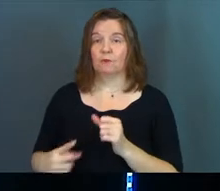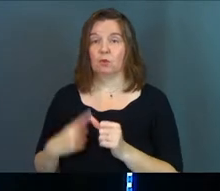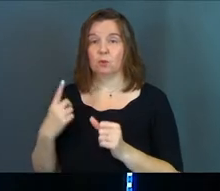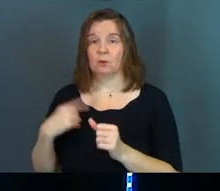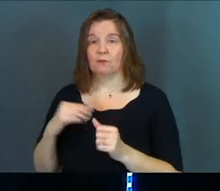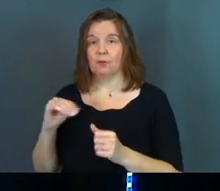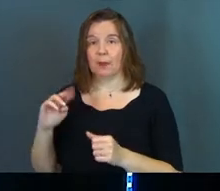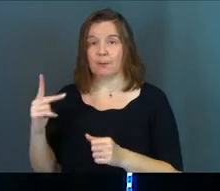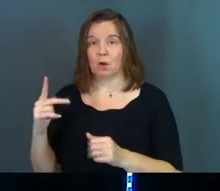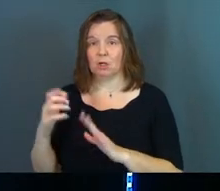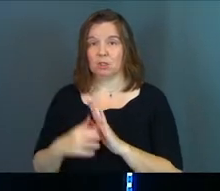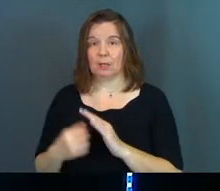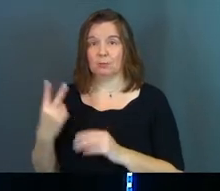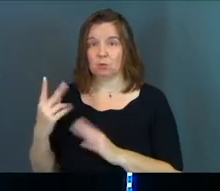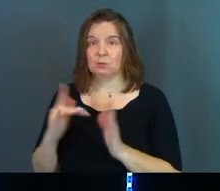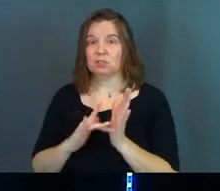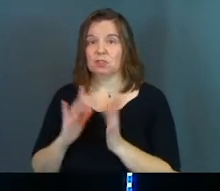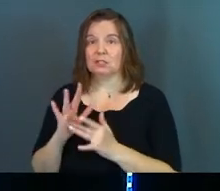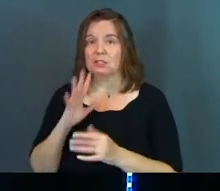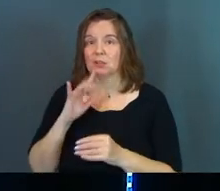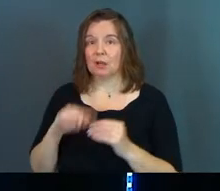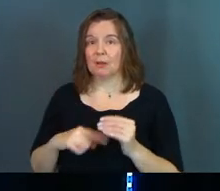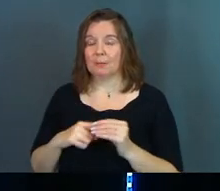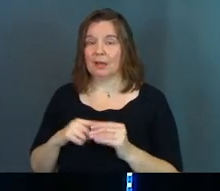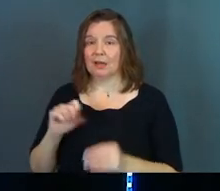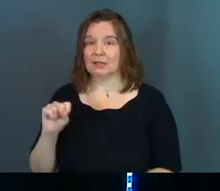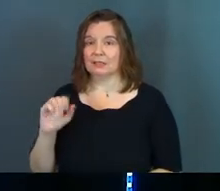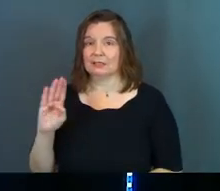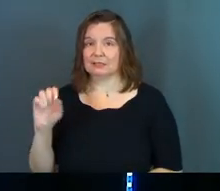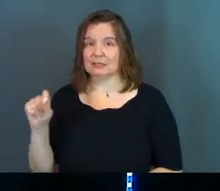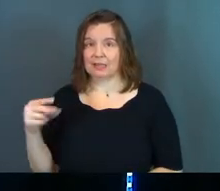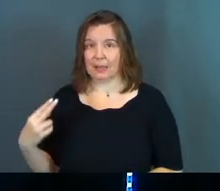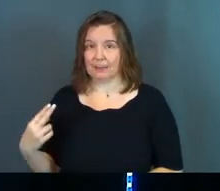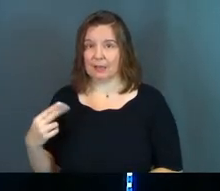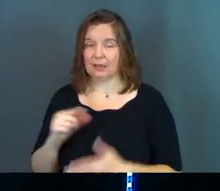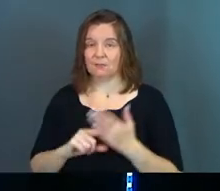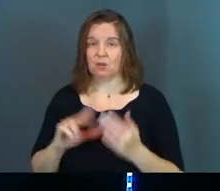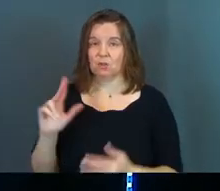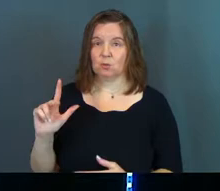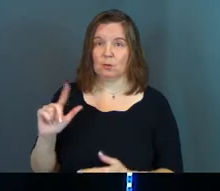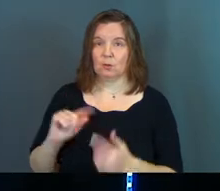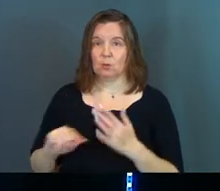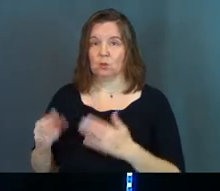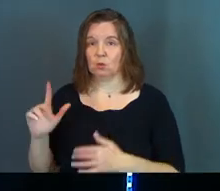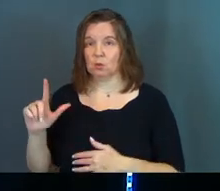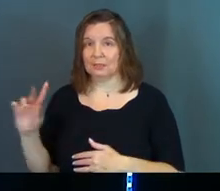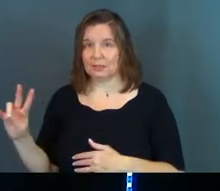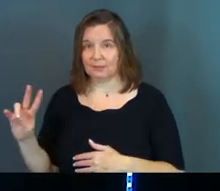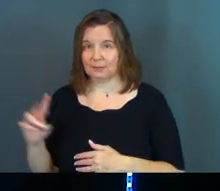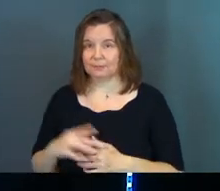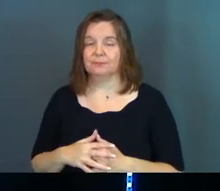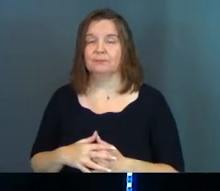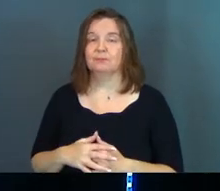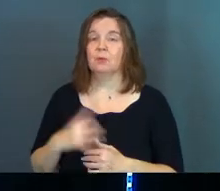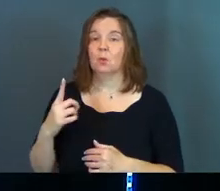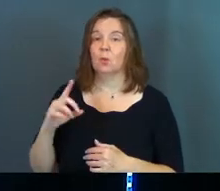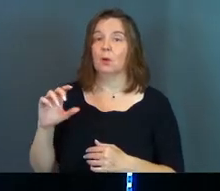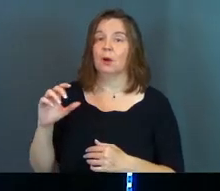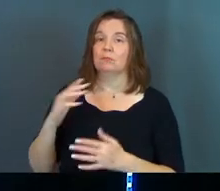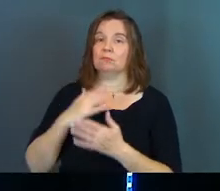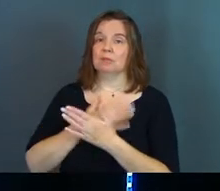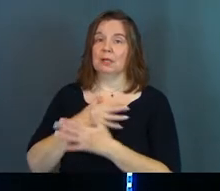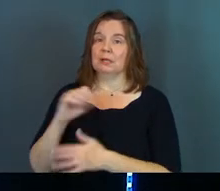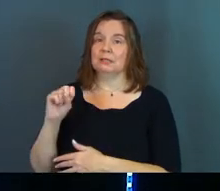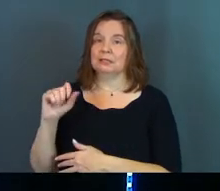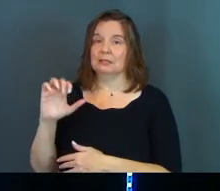comes from Mark chapter 2. This is Jesus talking about the Sabbath, okay? Verses 23 through 27. I'm going to read through this. One Sabbath day, as